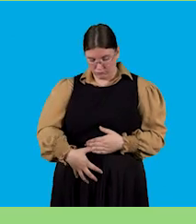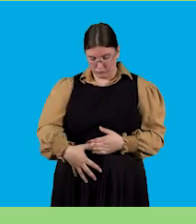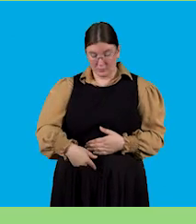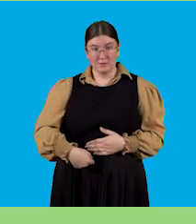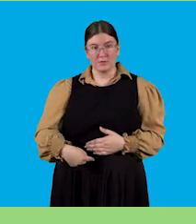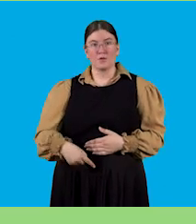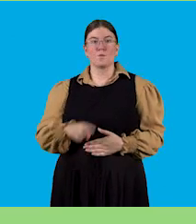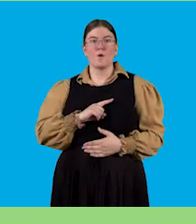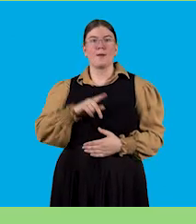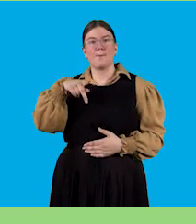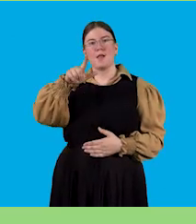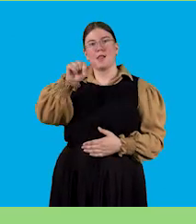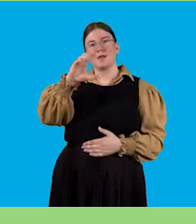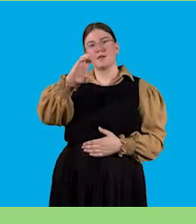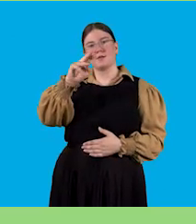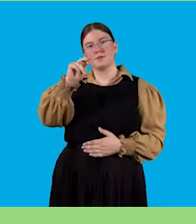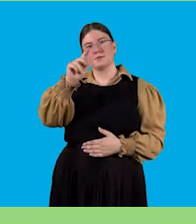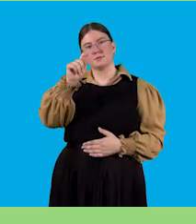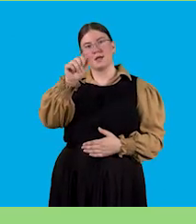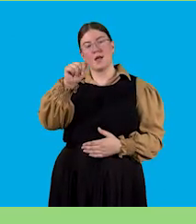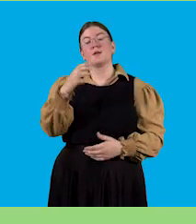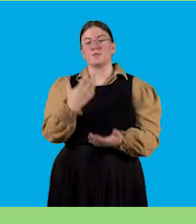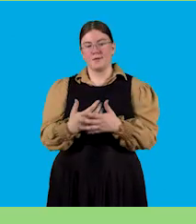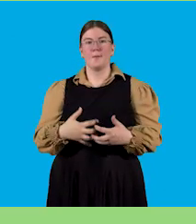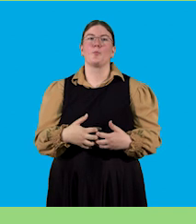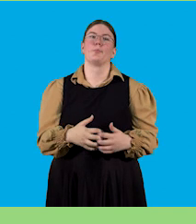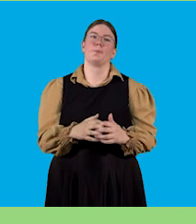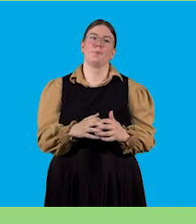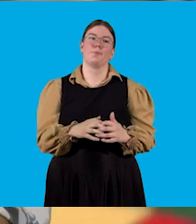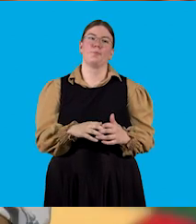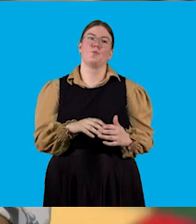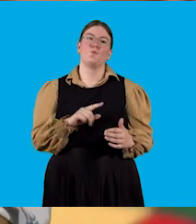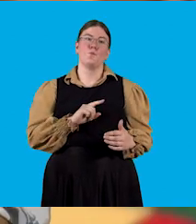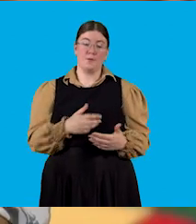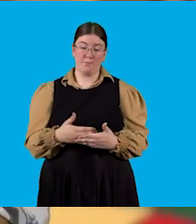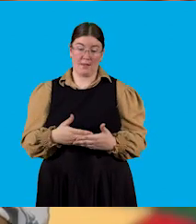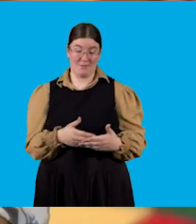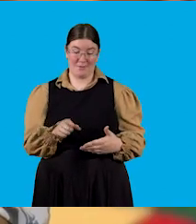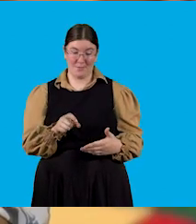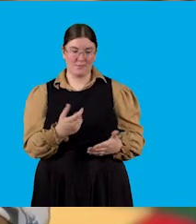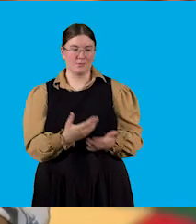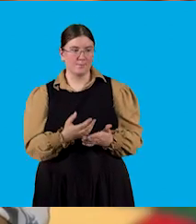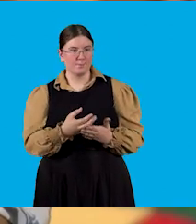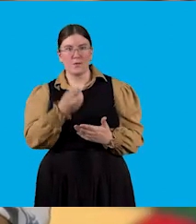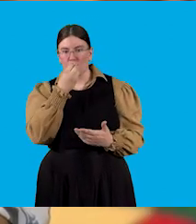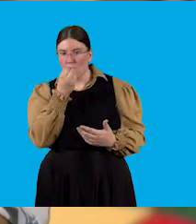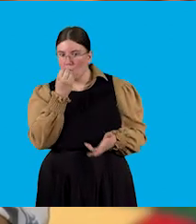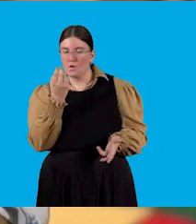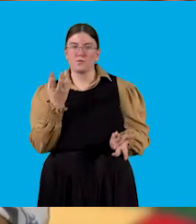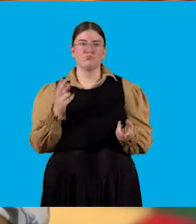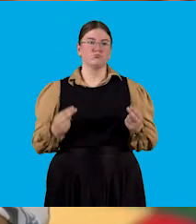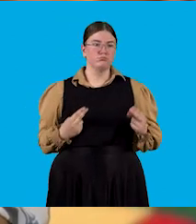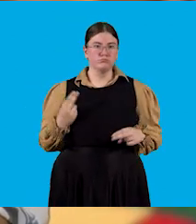the uterus, because there a placenta forms where the developing embryo is able